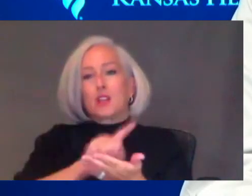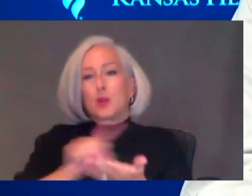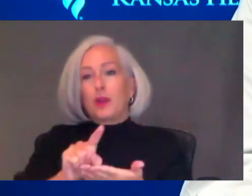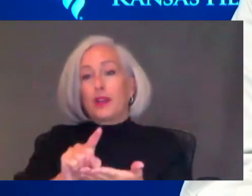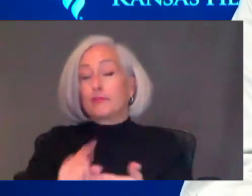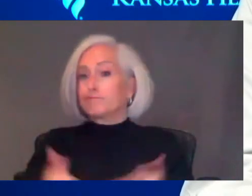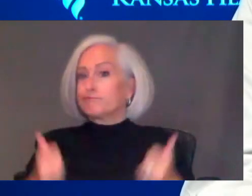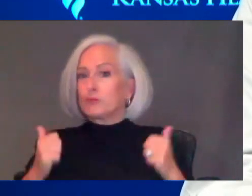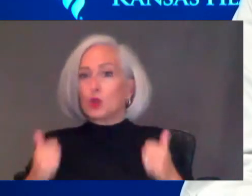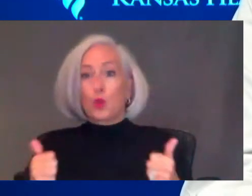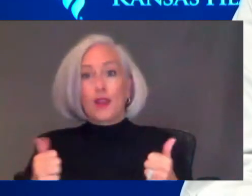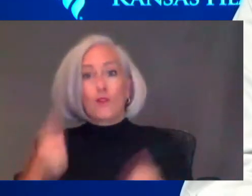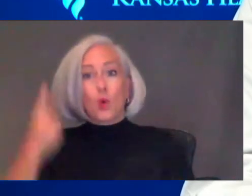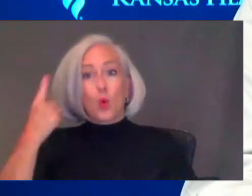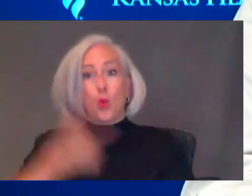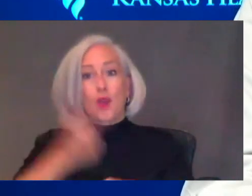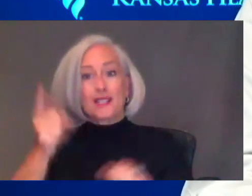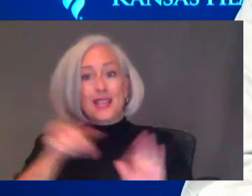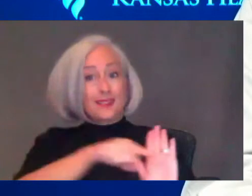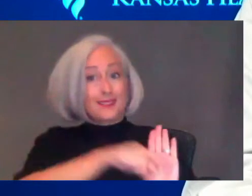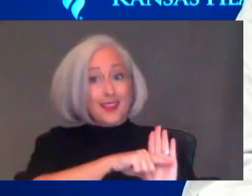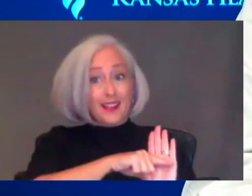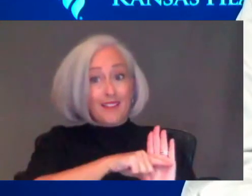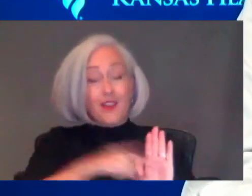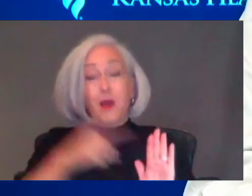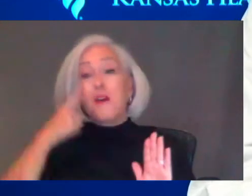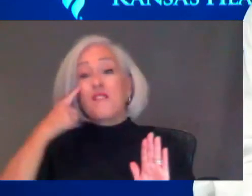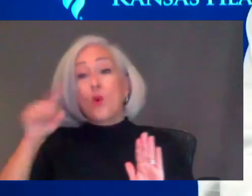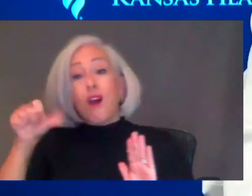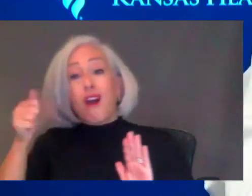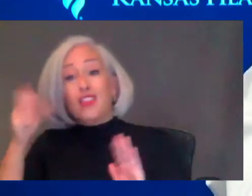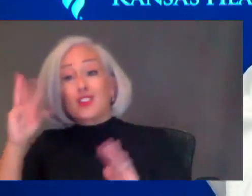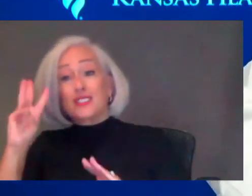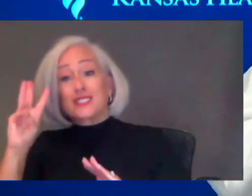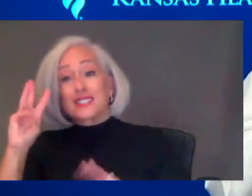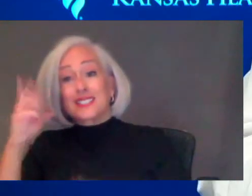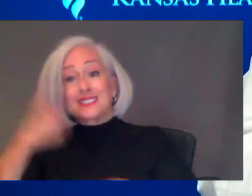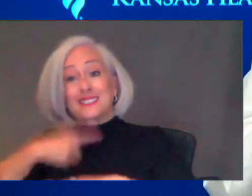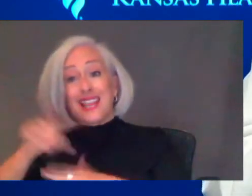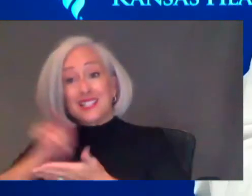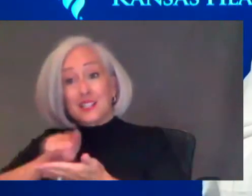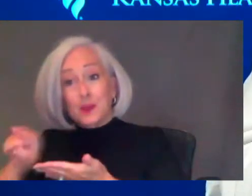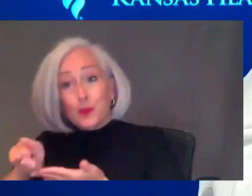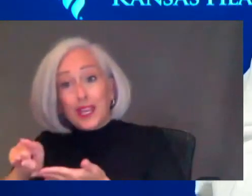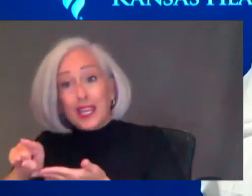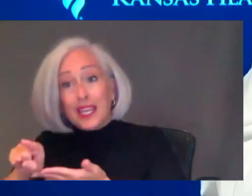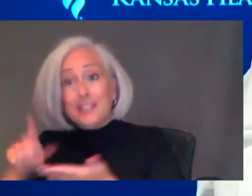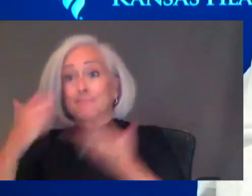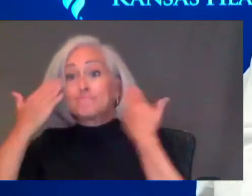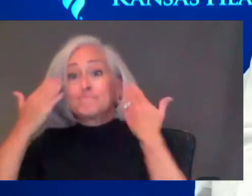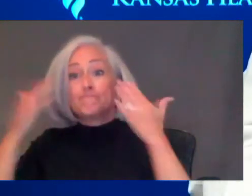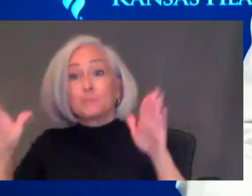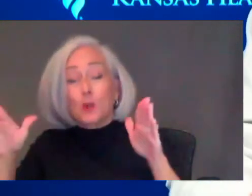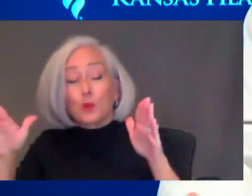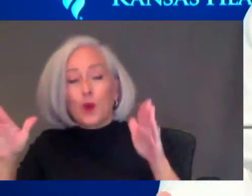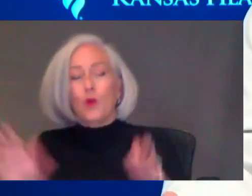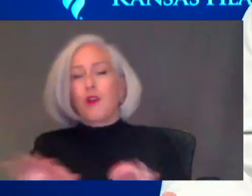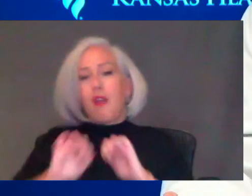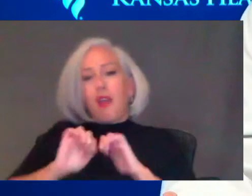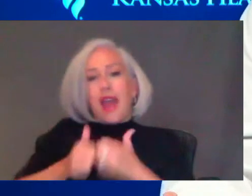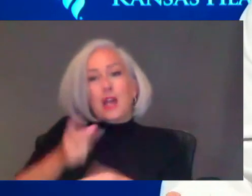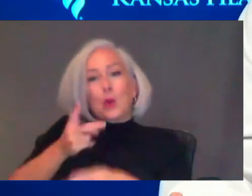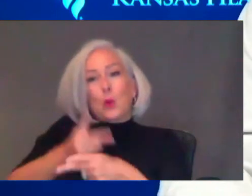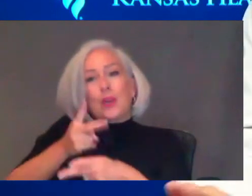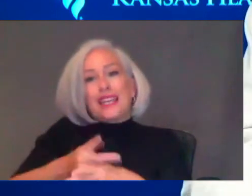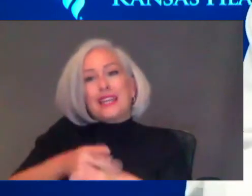can take your mask off to eat. I do that. We all do that. Okay, fine. But if you really want to reduce the risks and keep kids in schools,